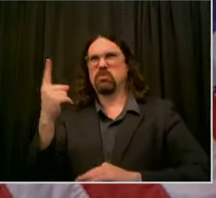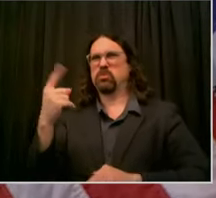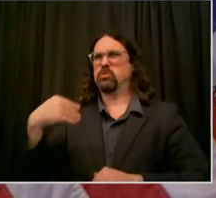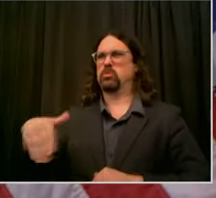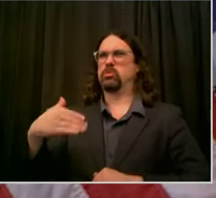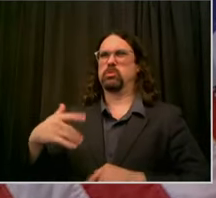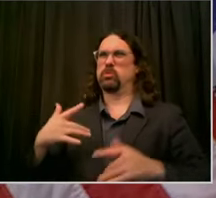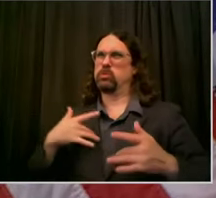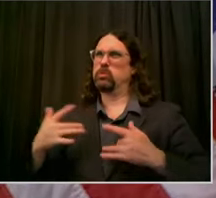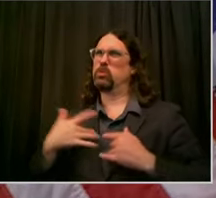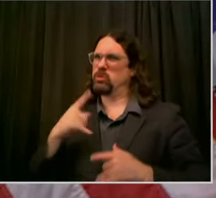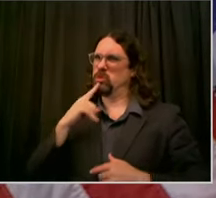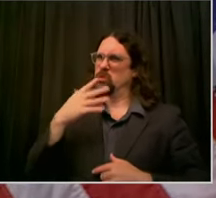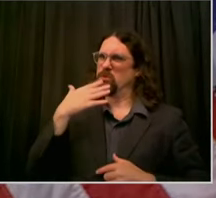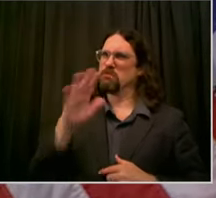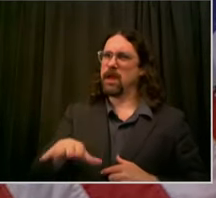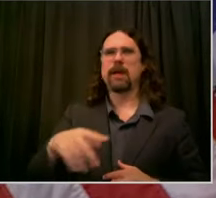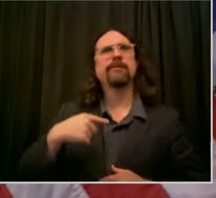Next, we have Rosa from the city.